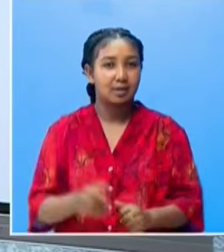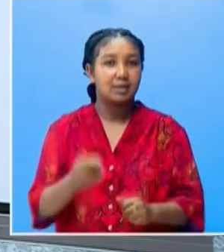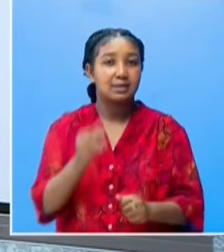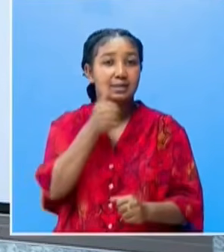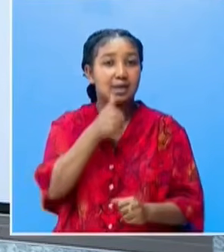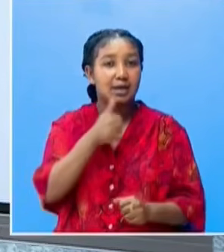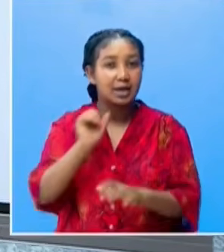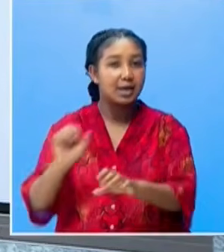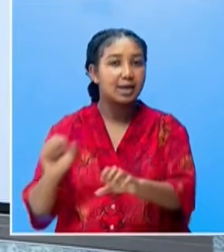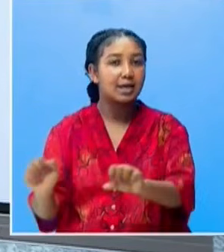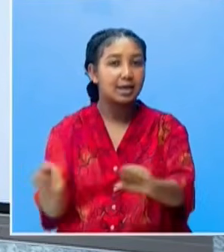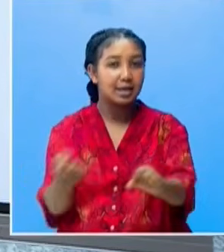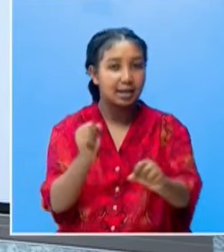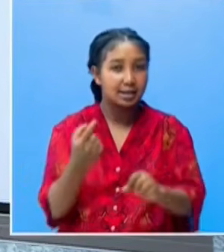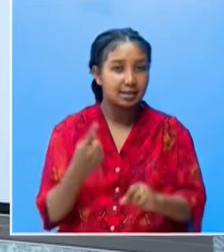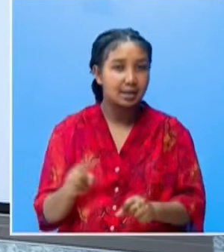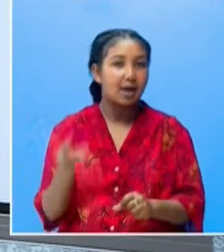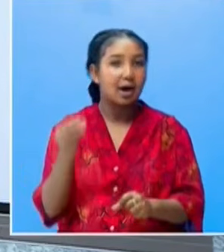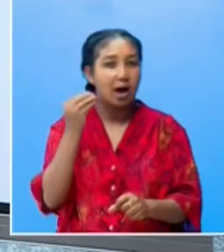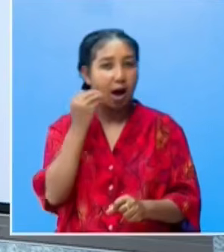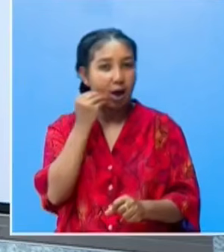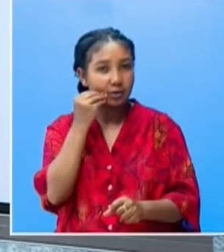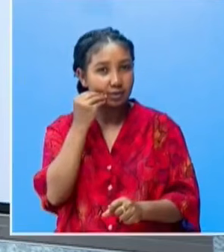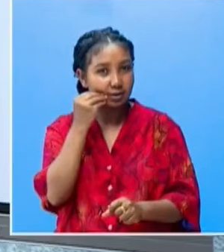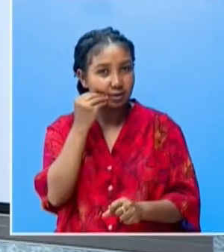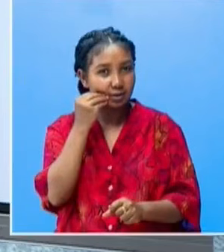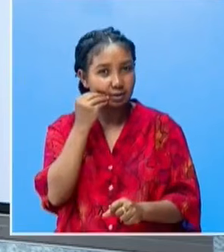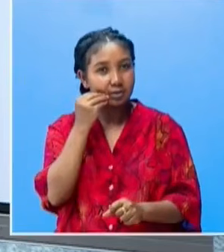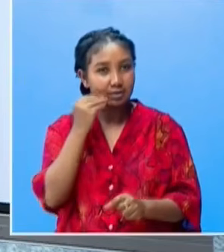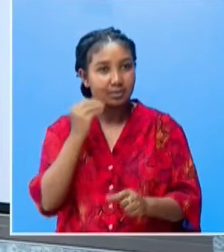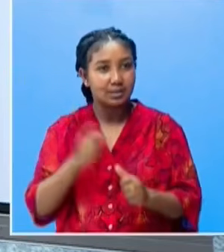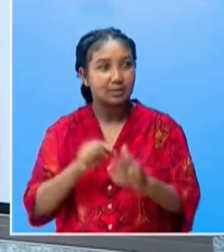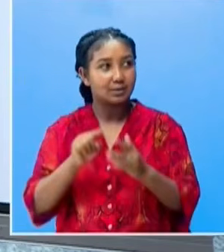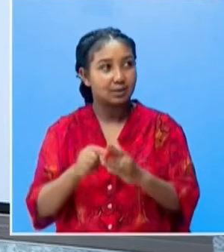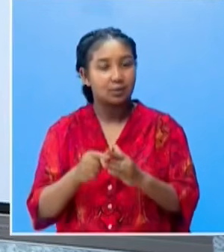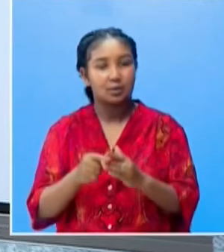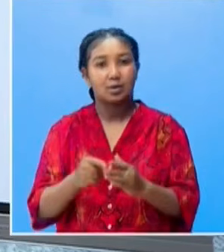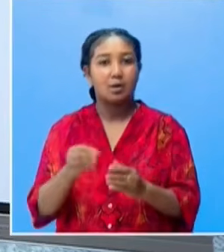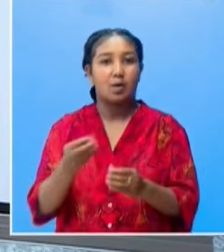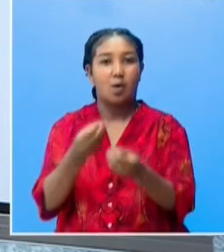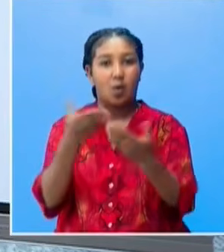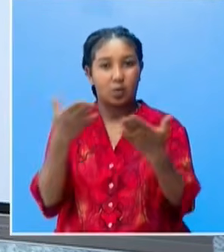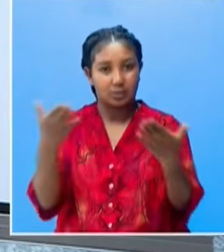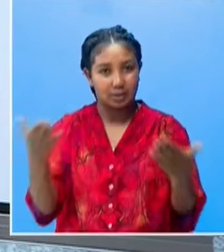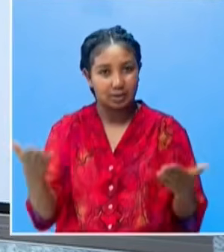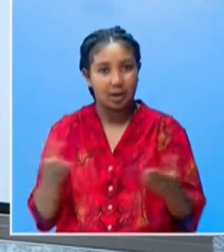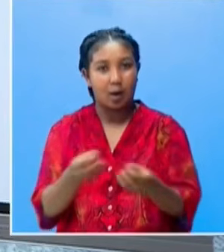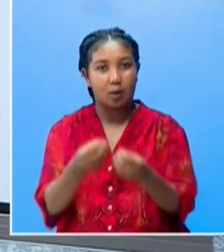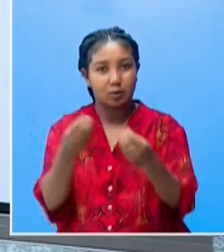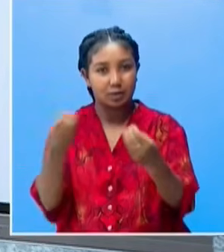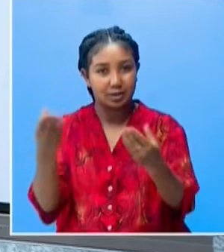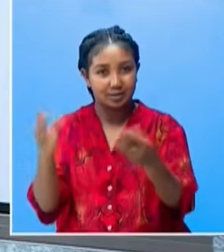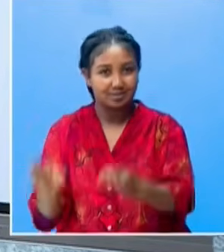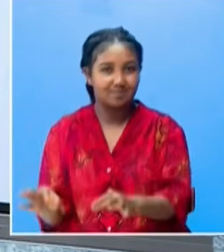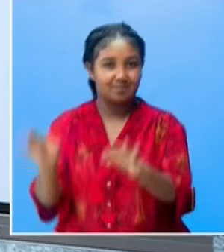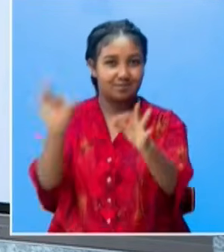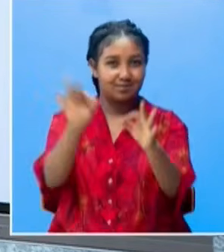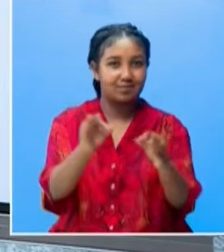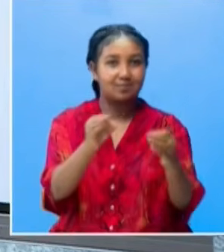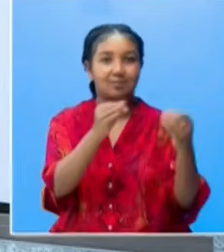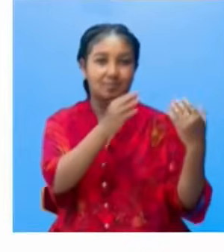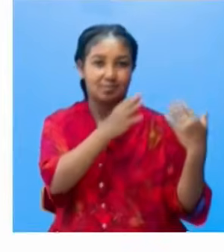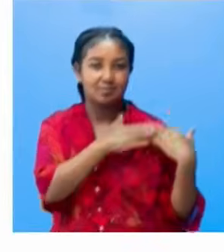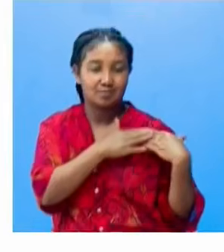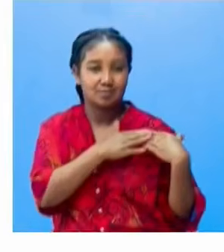girl cleans the house. But I'm going to start with the object. I'm going to make the object a subject, which is the